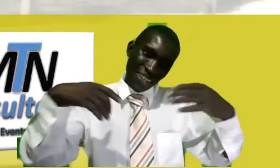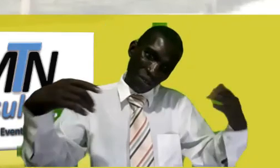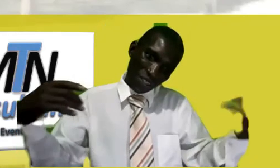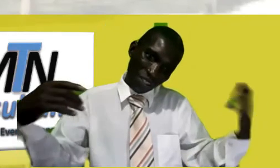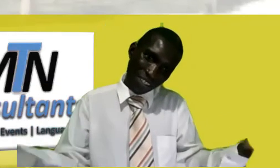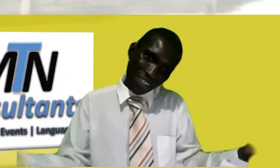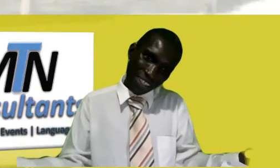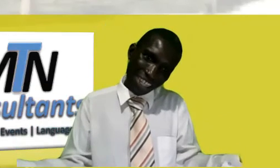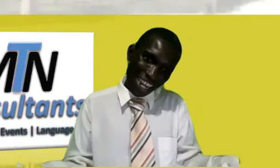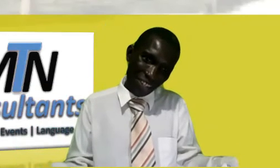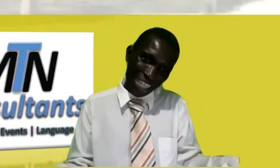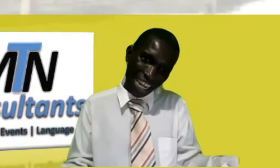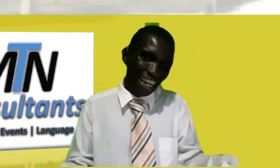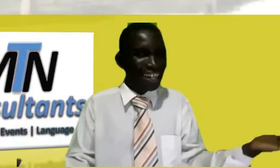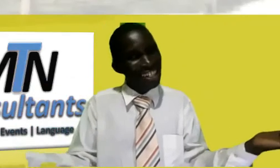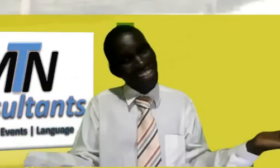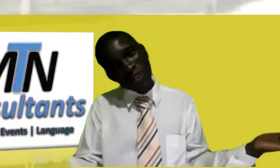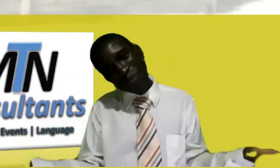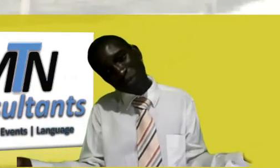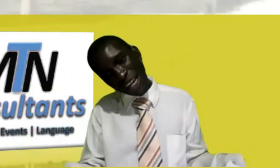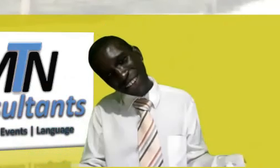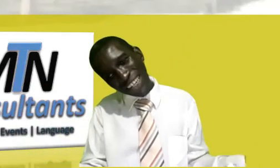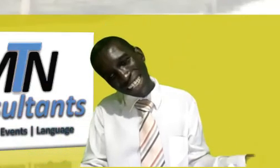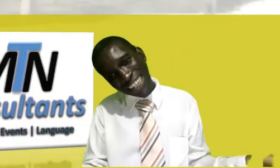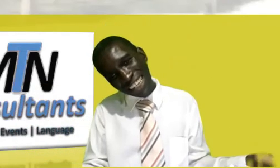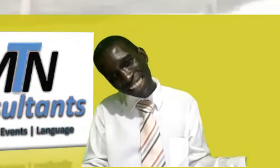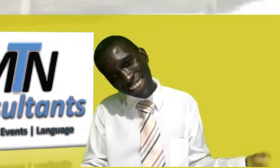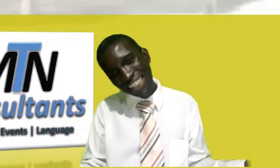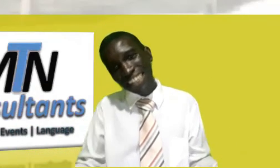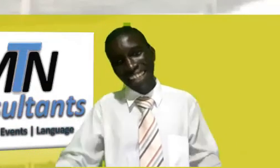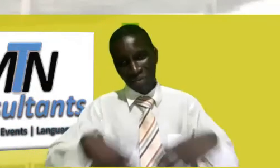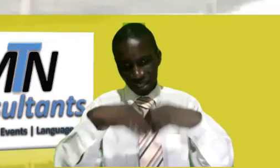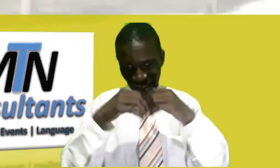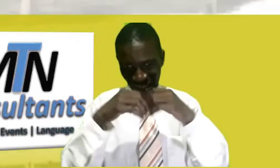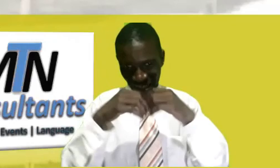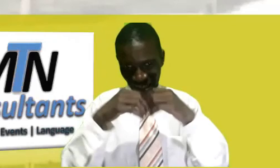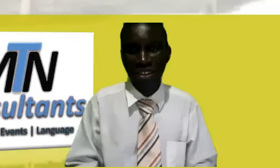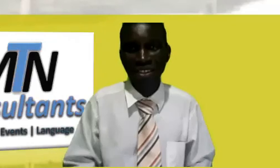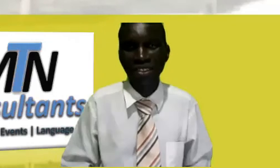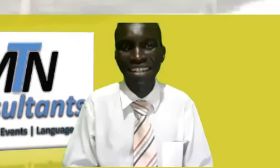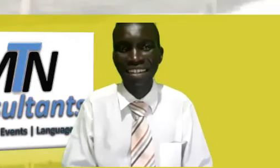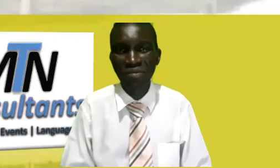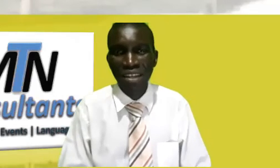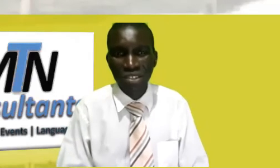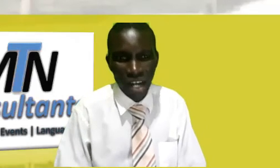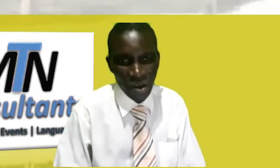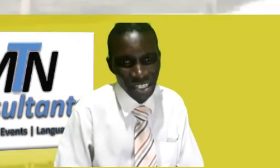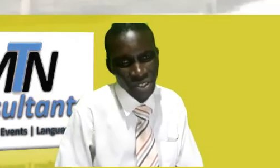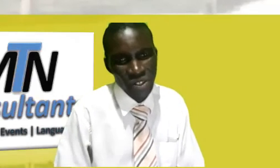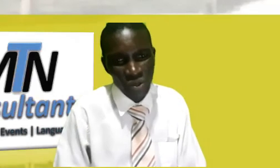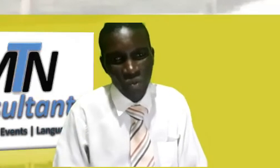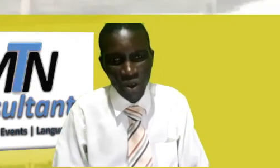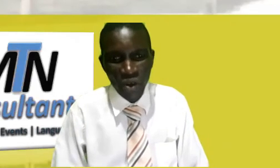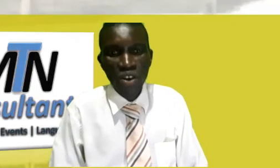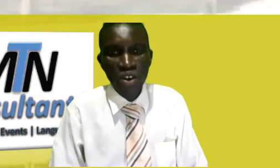then you tie your zanda and you bend your head like this. Then the person will give you your sign name. So I want